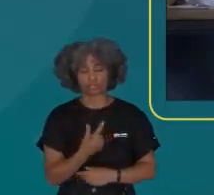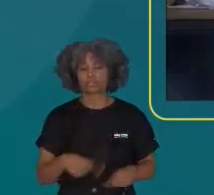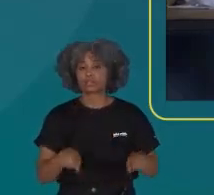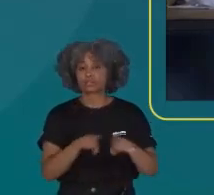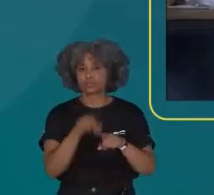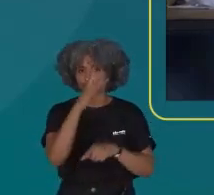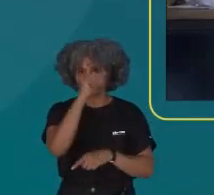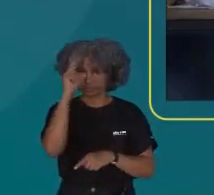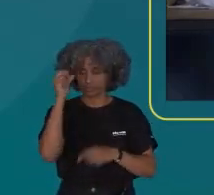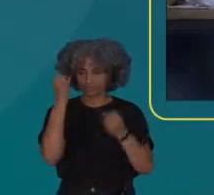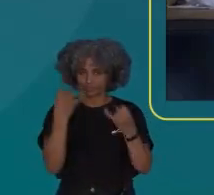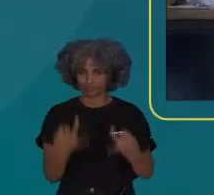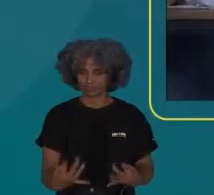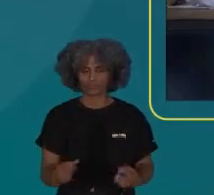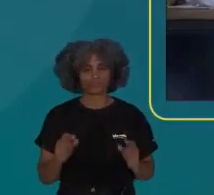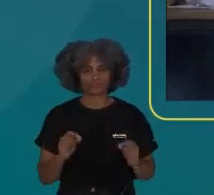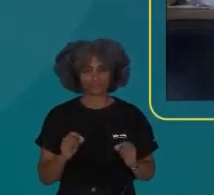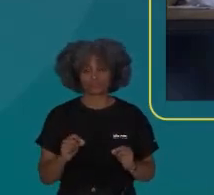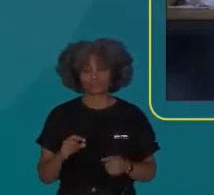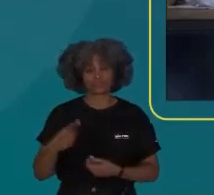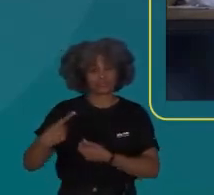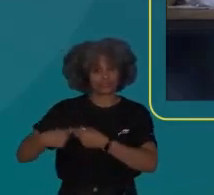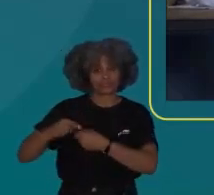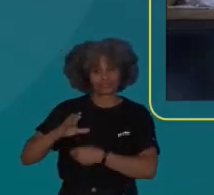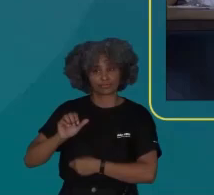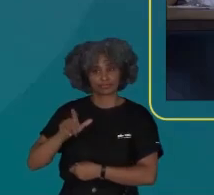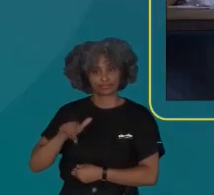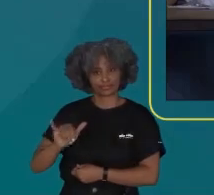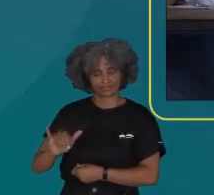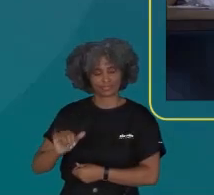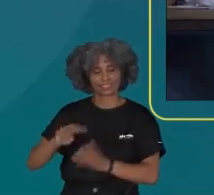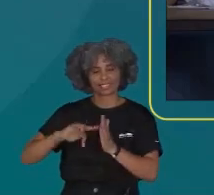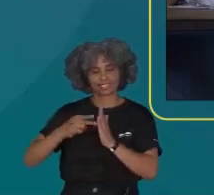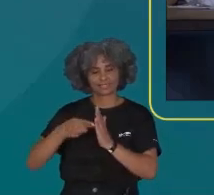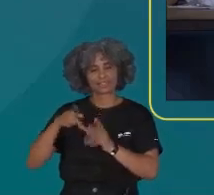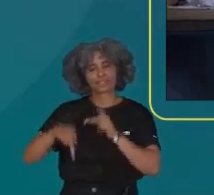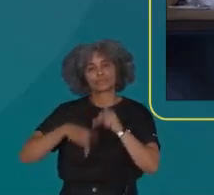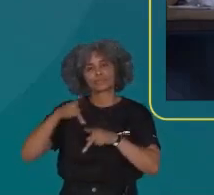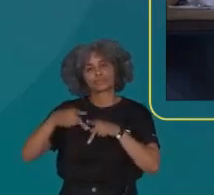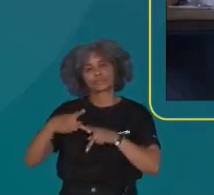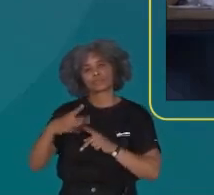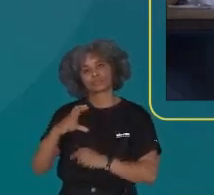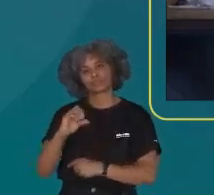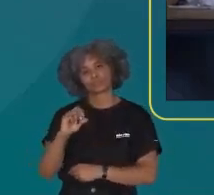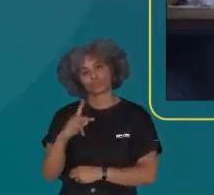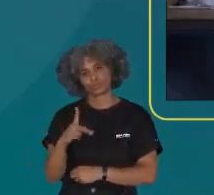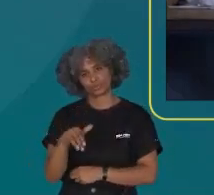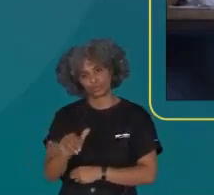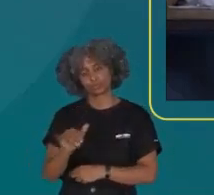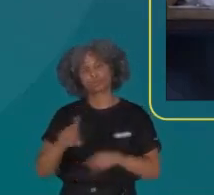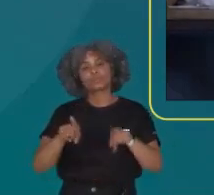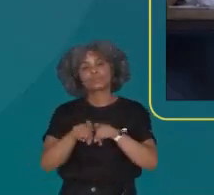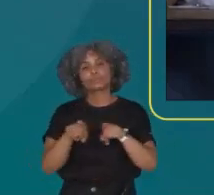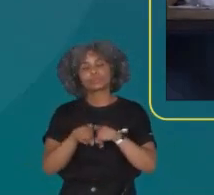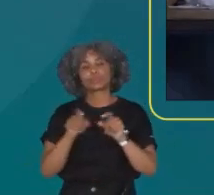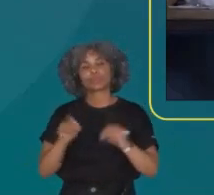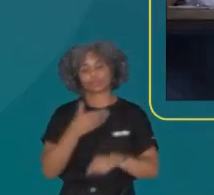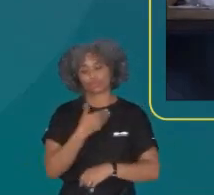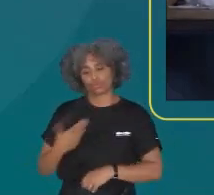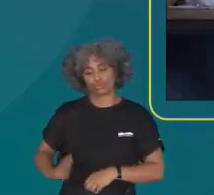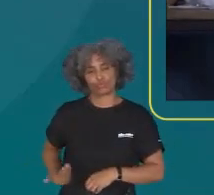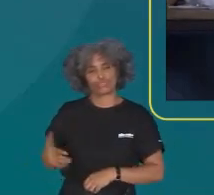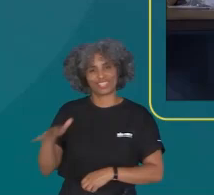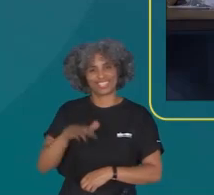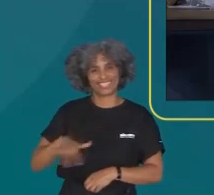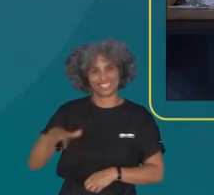of making peace with nature. The whole of government and whole of society approach underpins the biodiversity plan